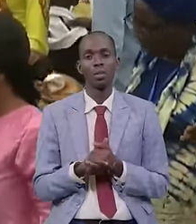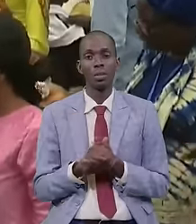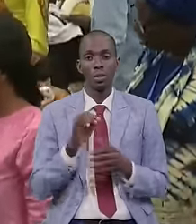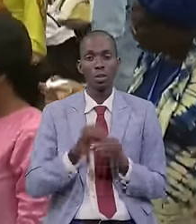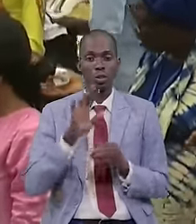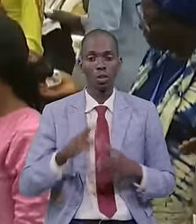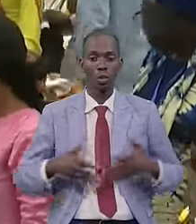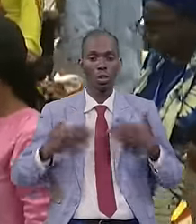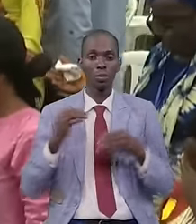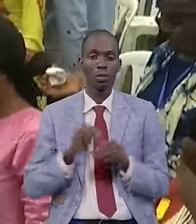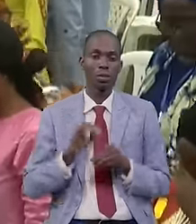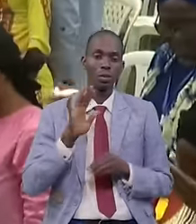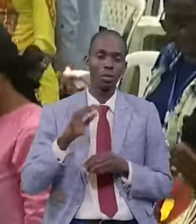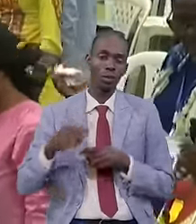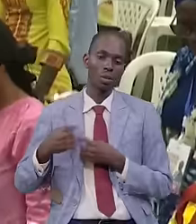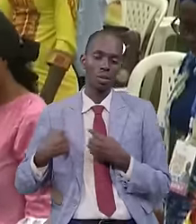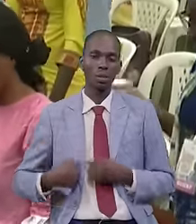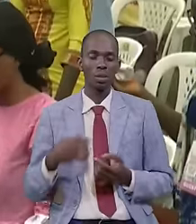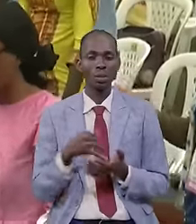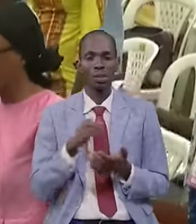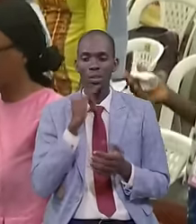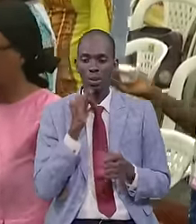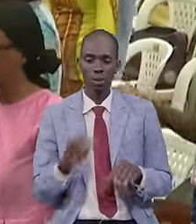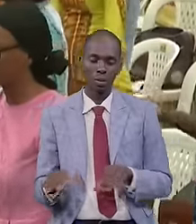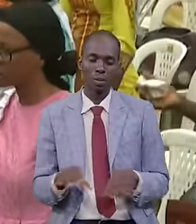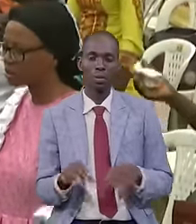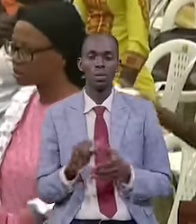heart, is done.